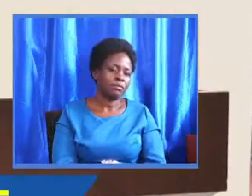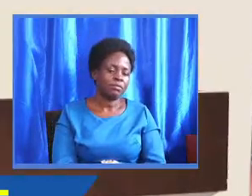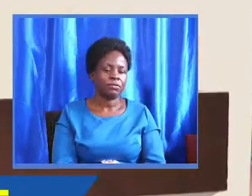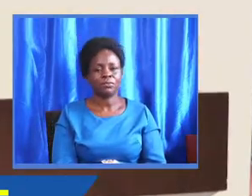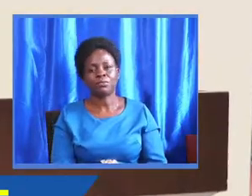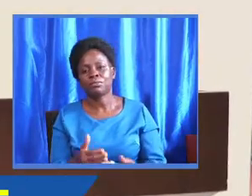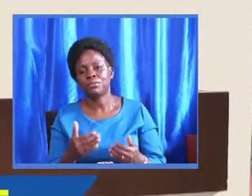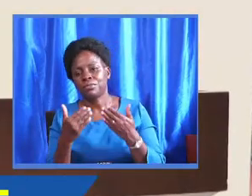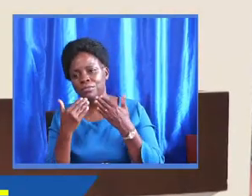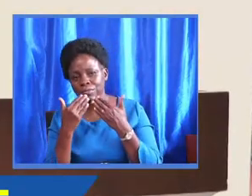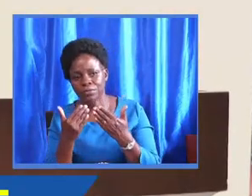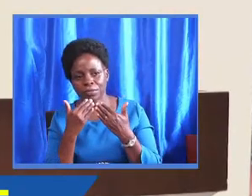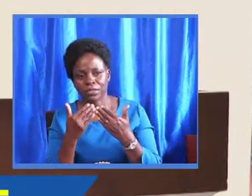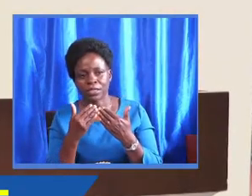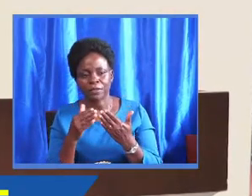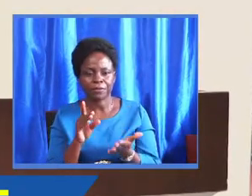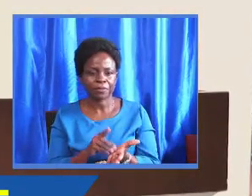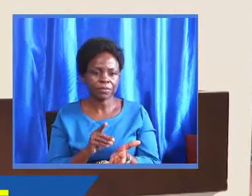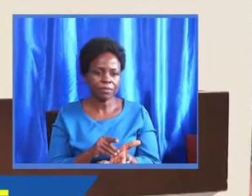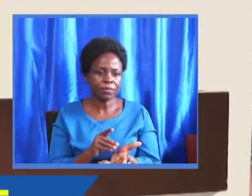Thank you, Judy. Doctor?